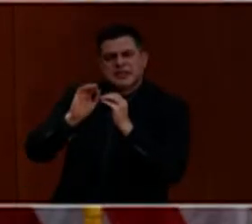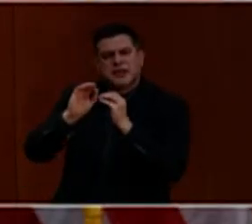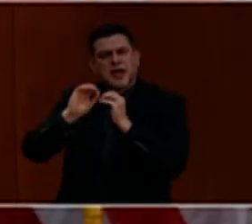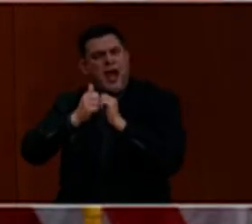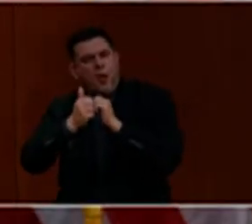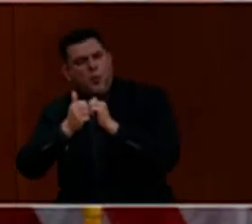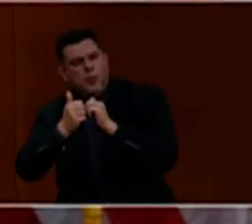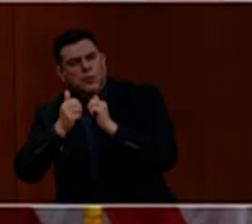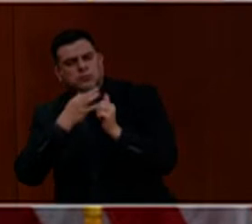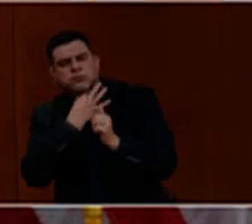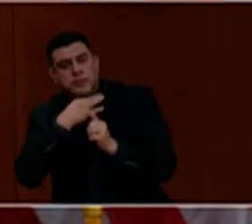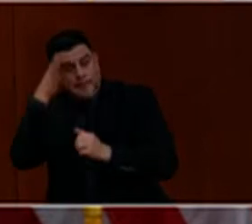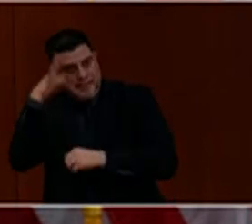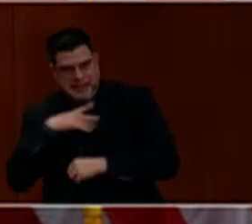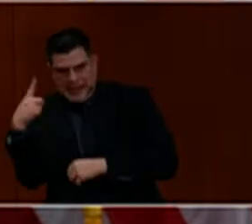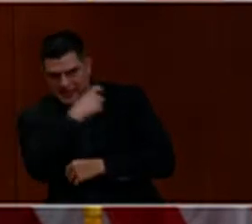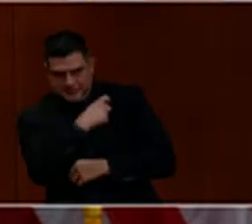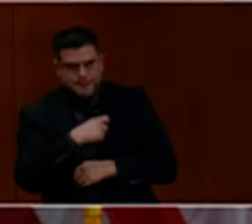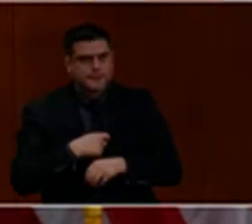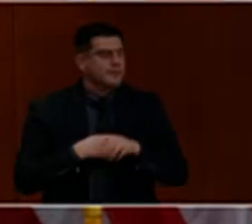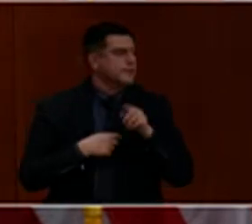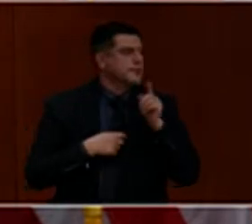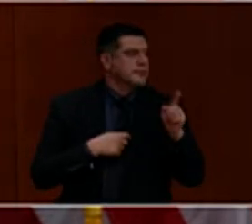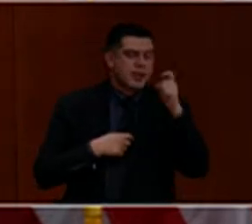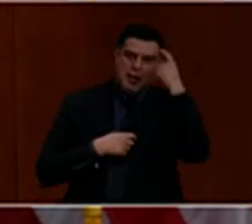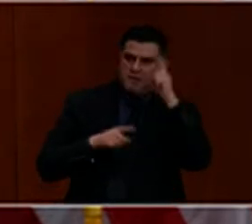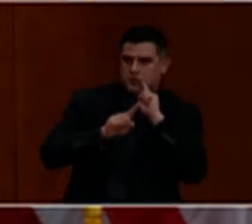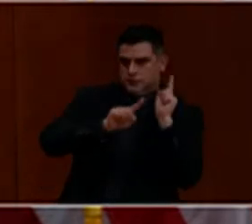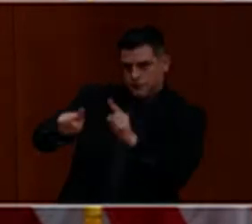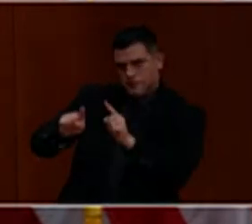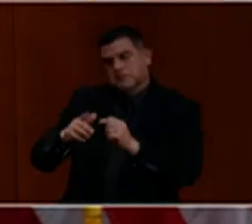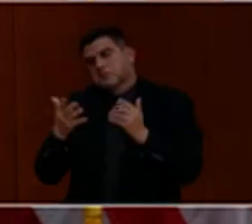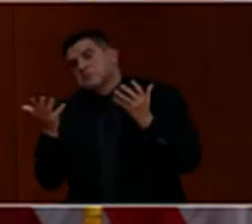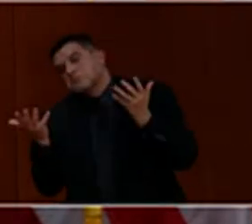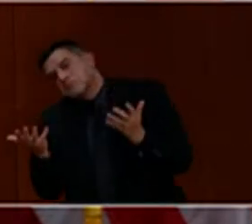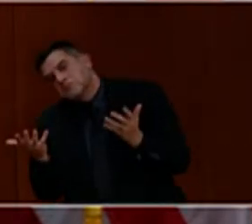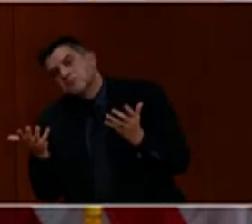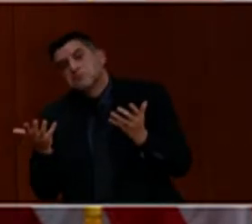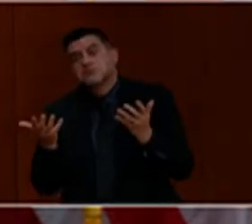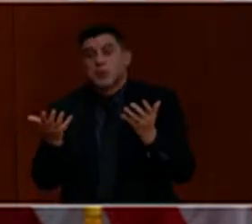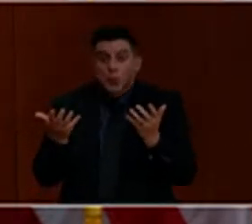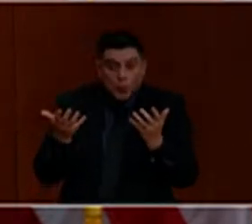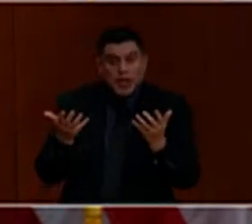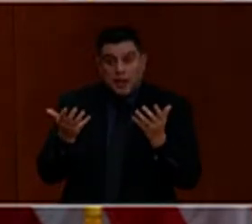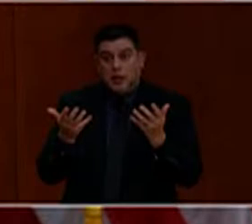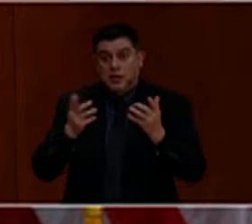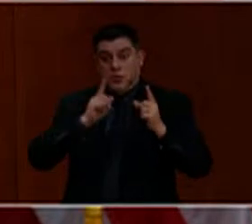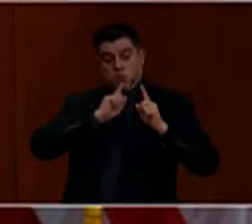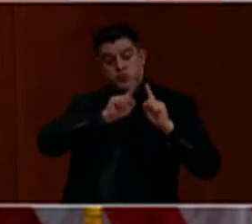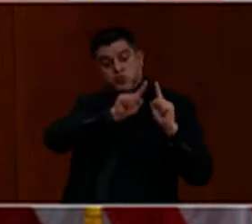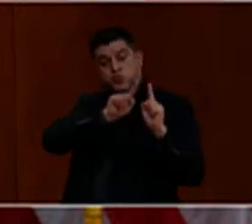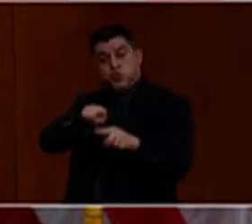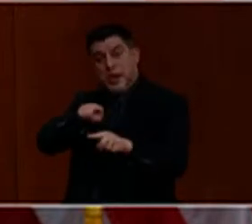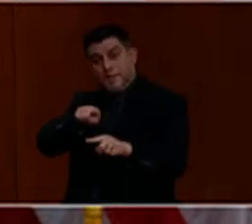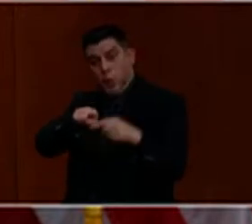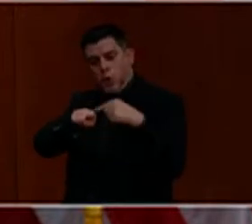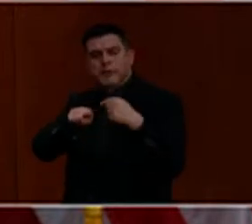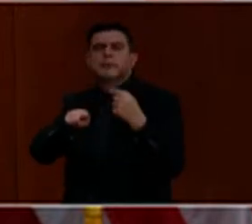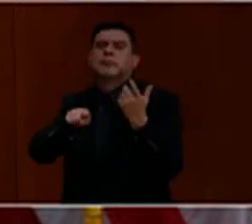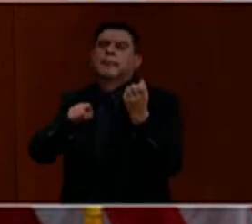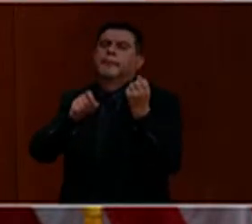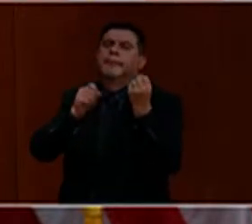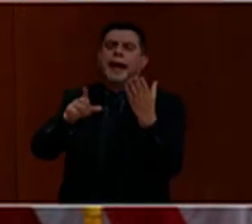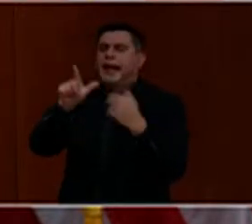these test results get reported, just so people understand, there's, all these private labs. Every hospital, a lot